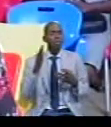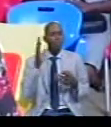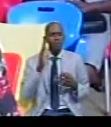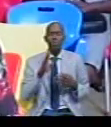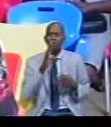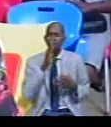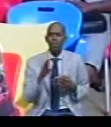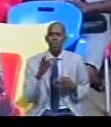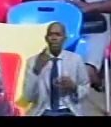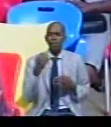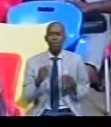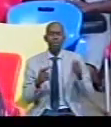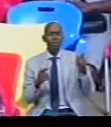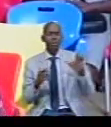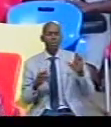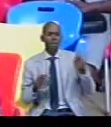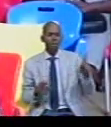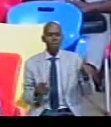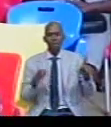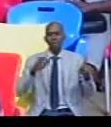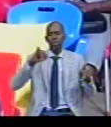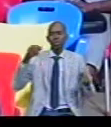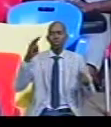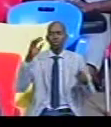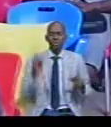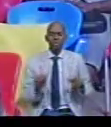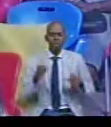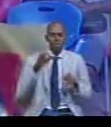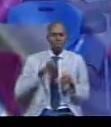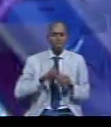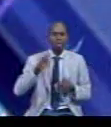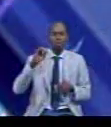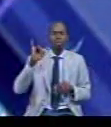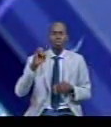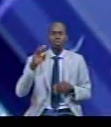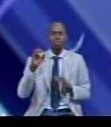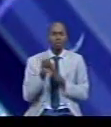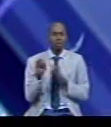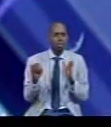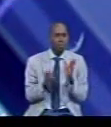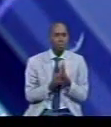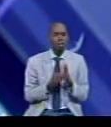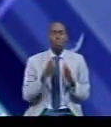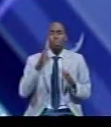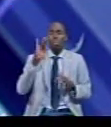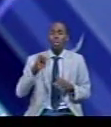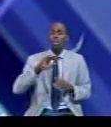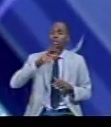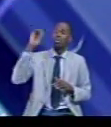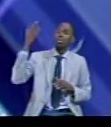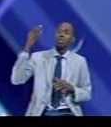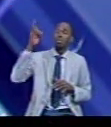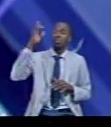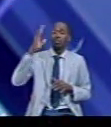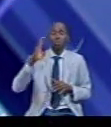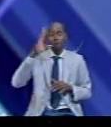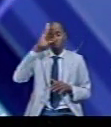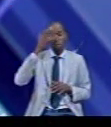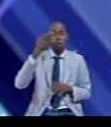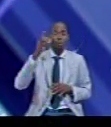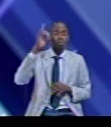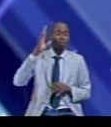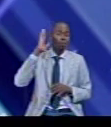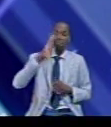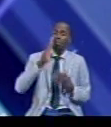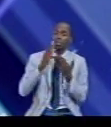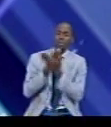GCK in Ogbomoso in Oyo State. By the grace of God, the man of God will be going there. Let us pray for the